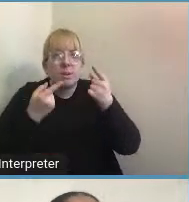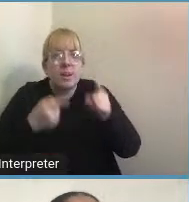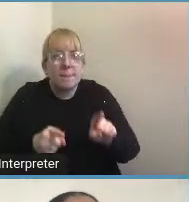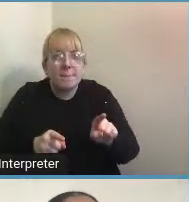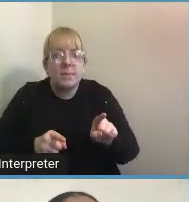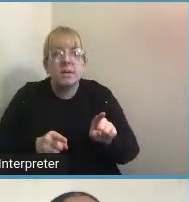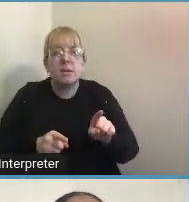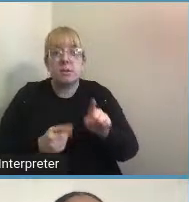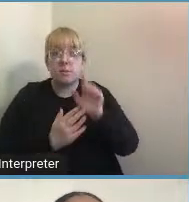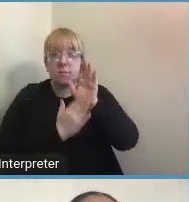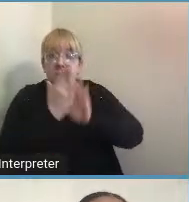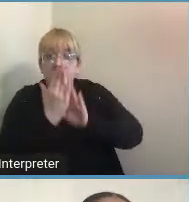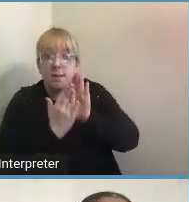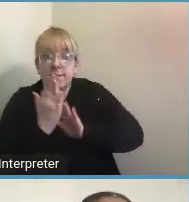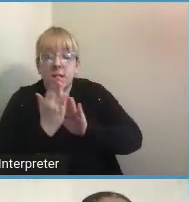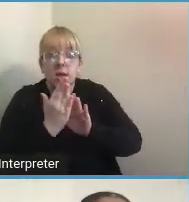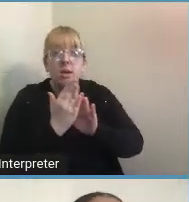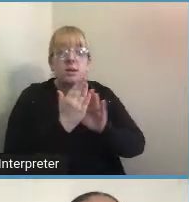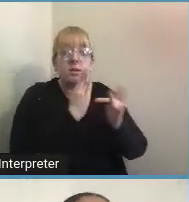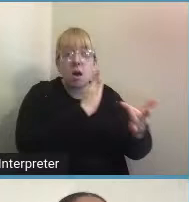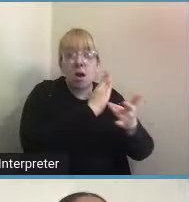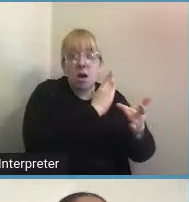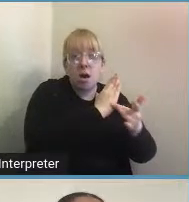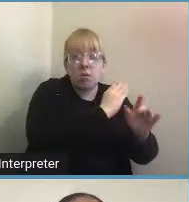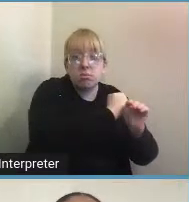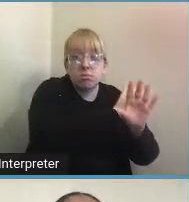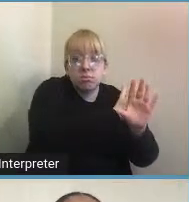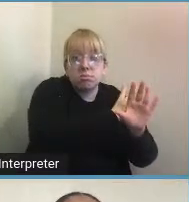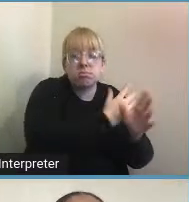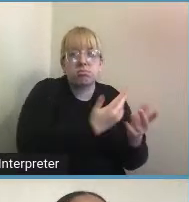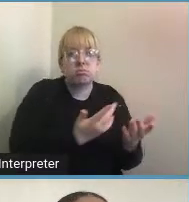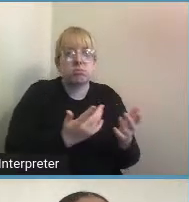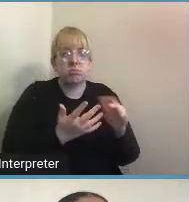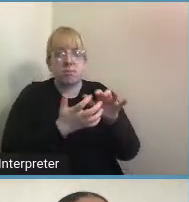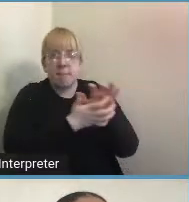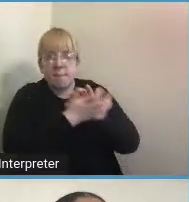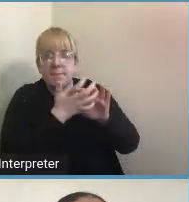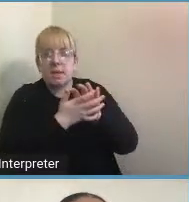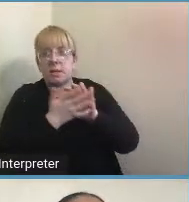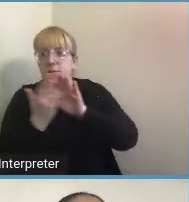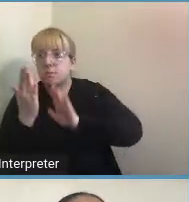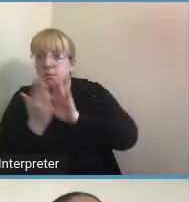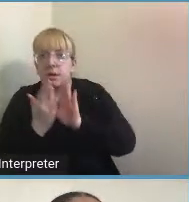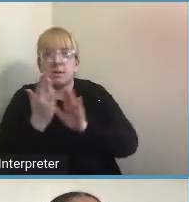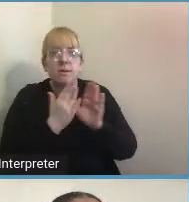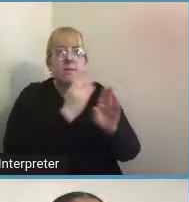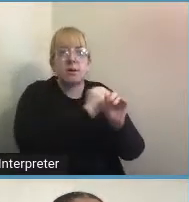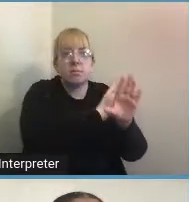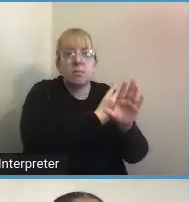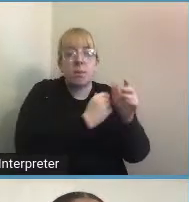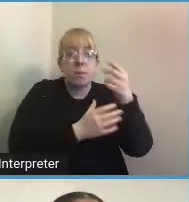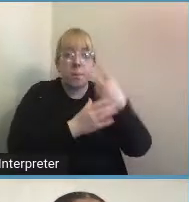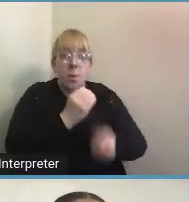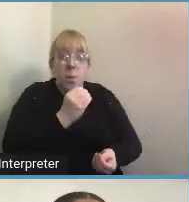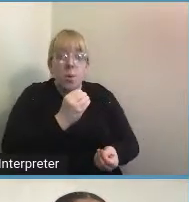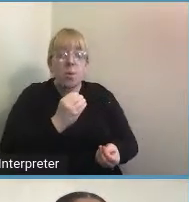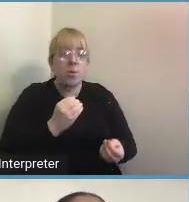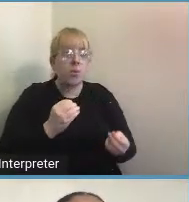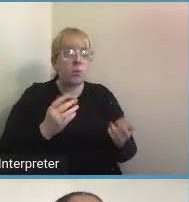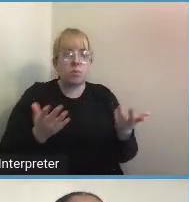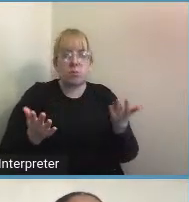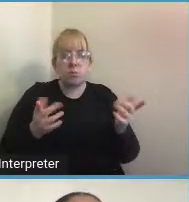in person or is it online only? Or is there a mix of online and in-person activities going